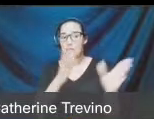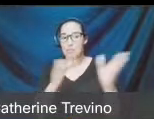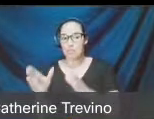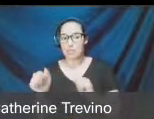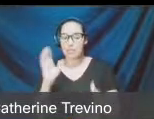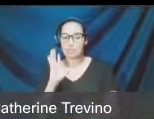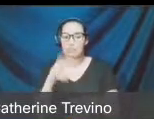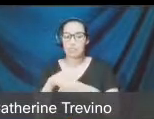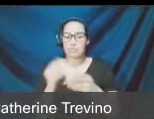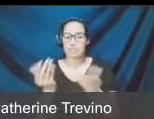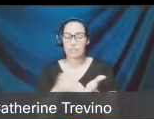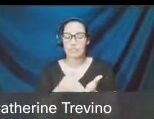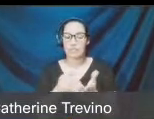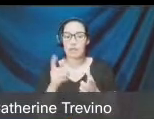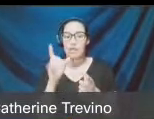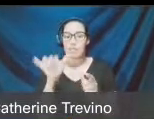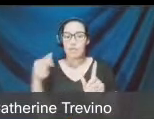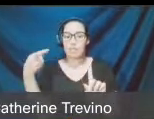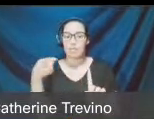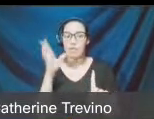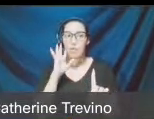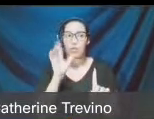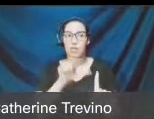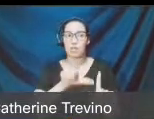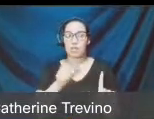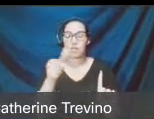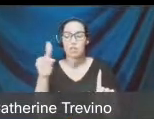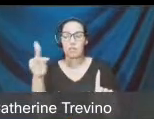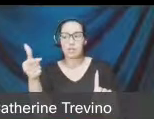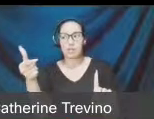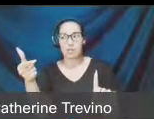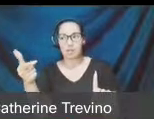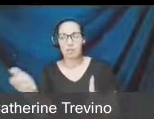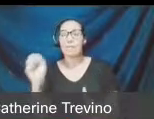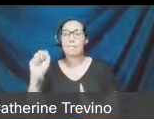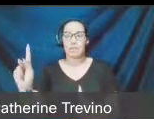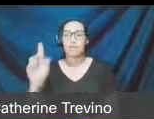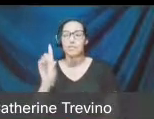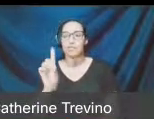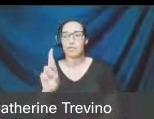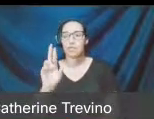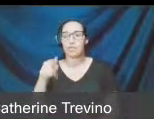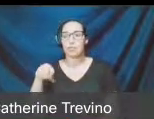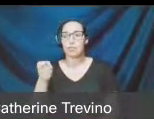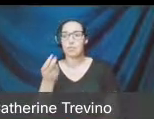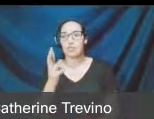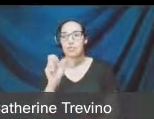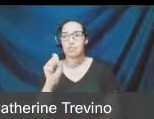And at this point, I will turn it over back to Dr. Peterson.